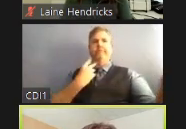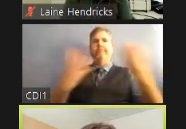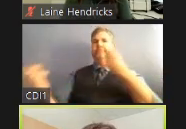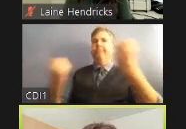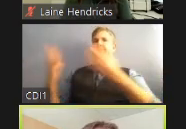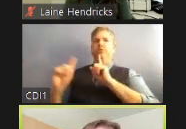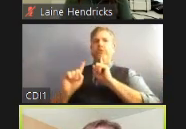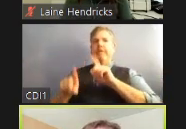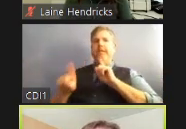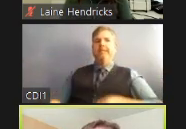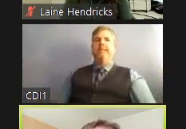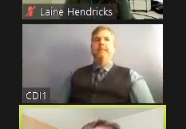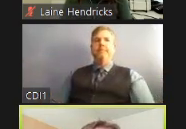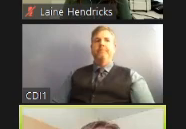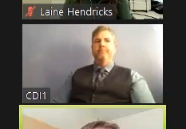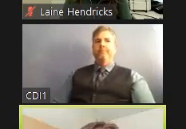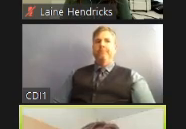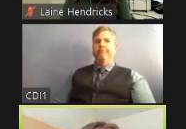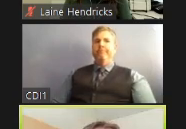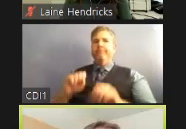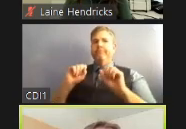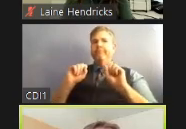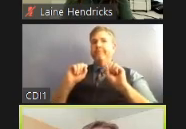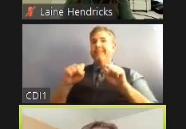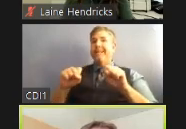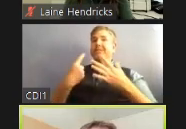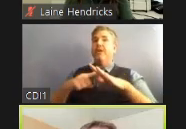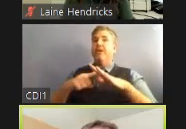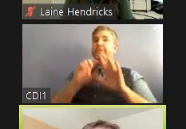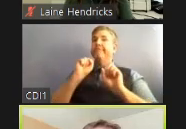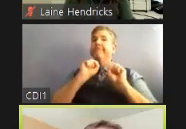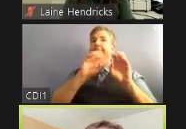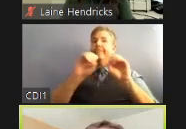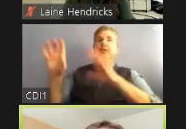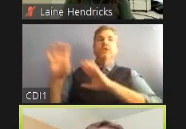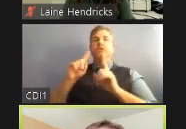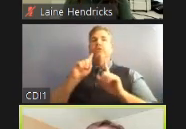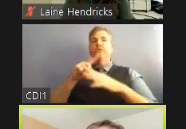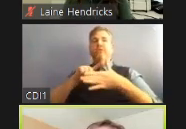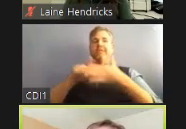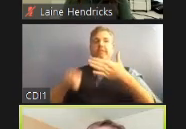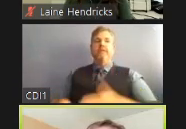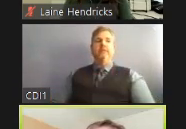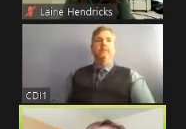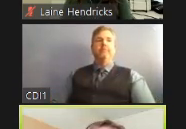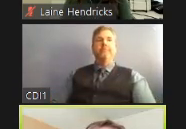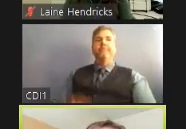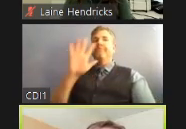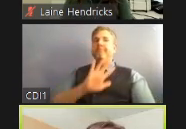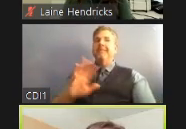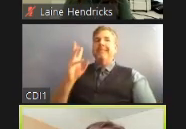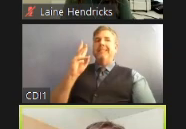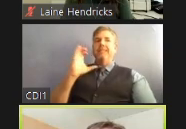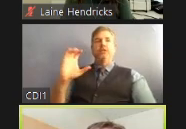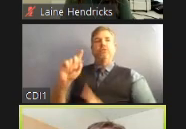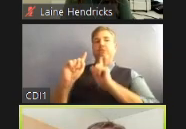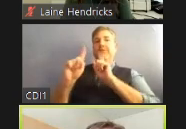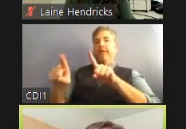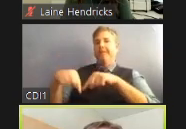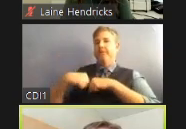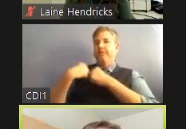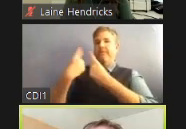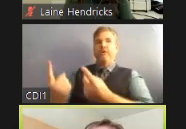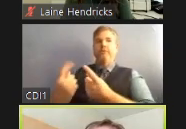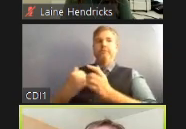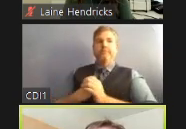some of the results. About 600 responses so far to this community survey. And what we found, I'll just share with some of the key